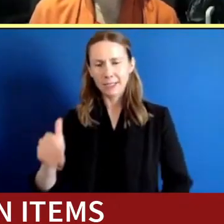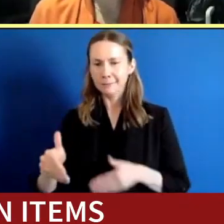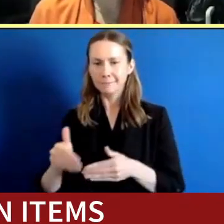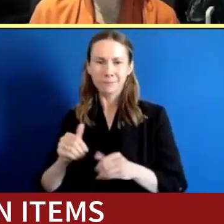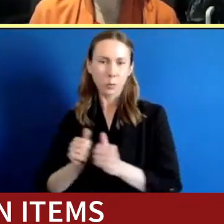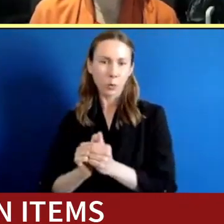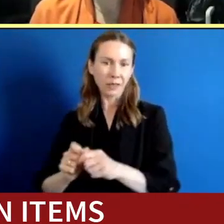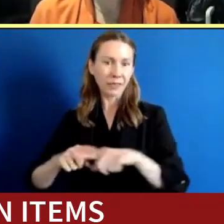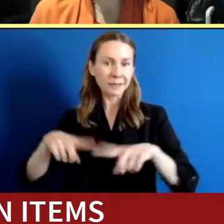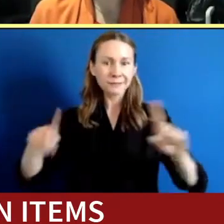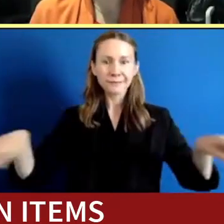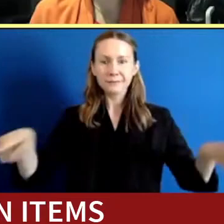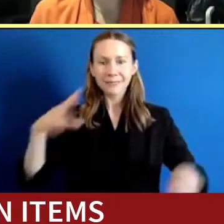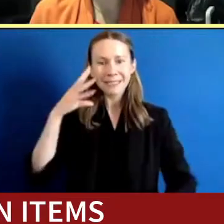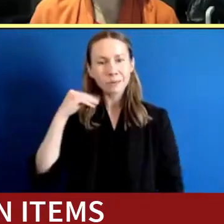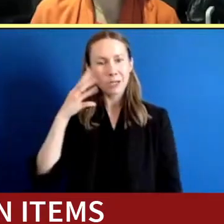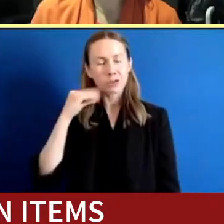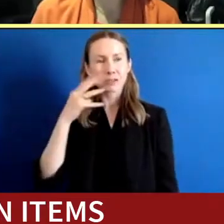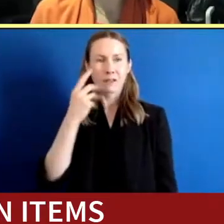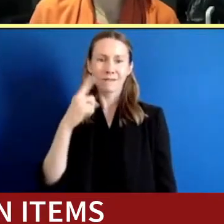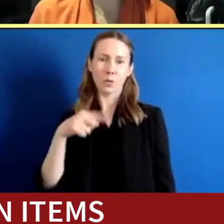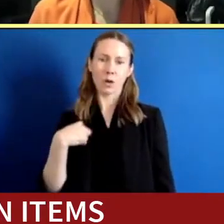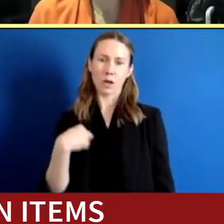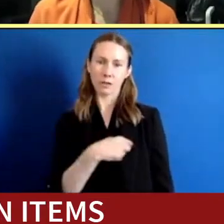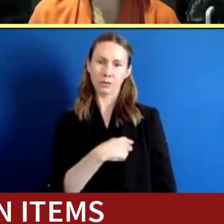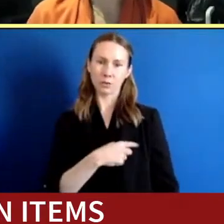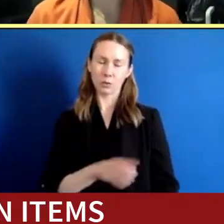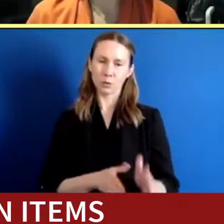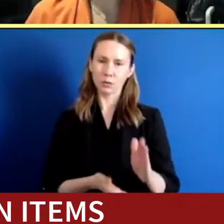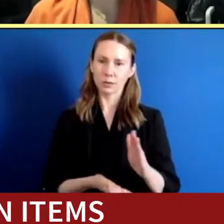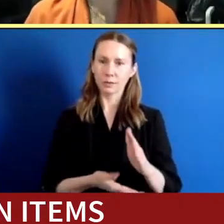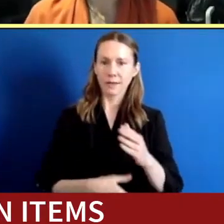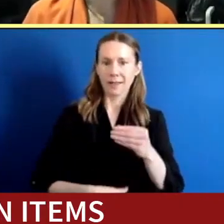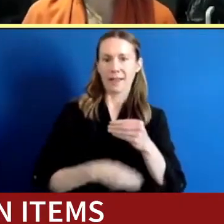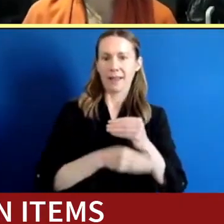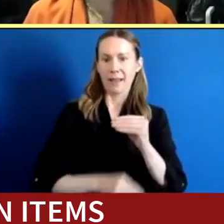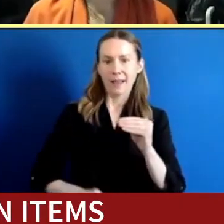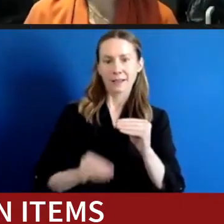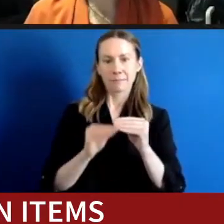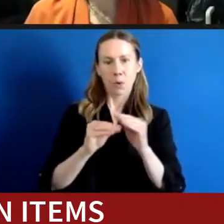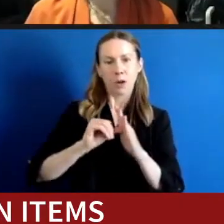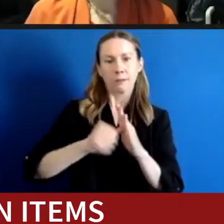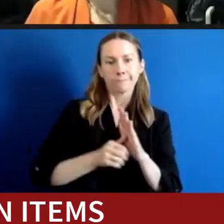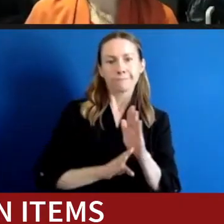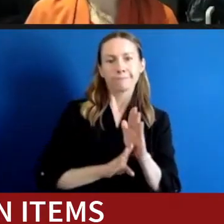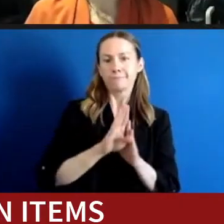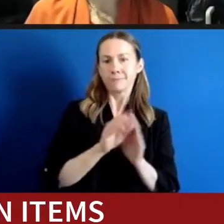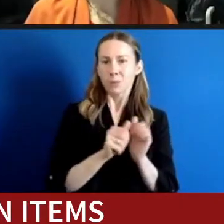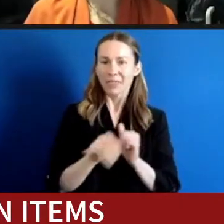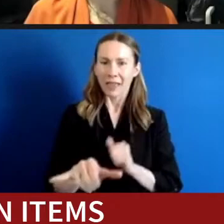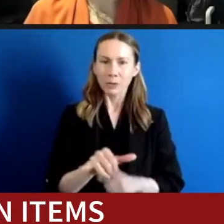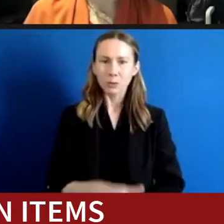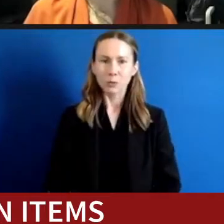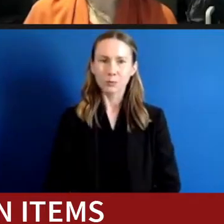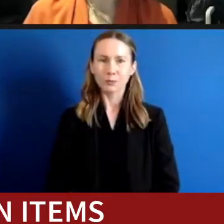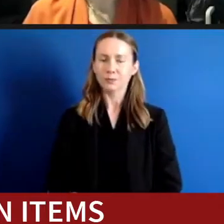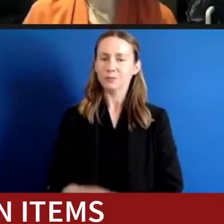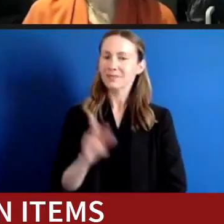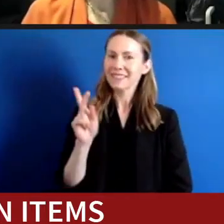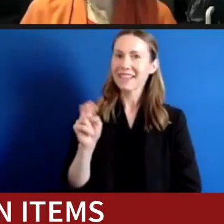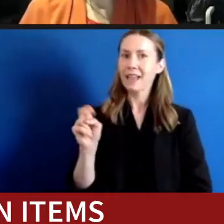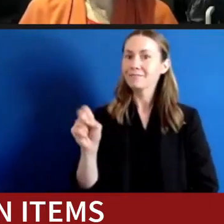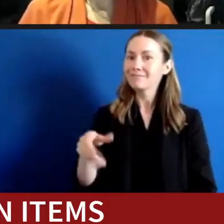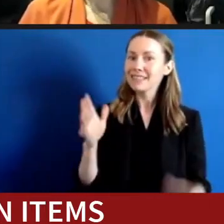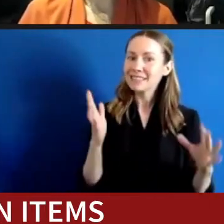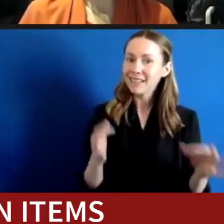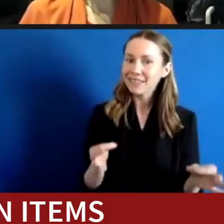experiences, and for us to build on that as well. Oh, yes, definitely. Not only is disability